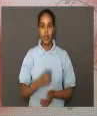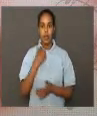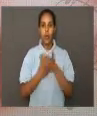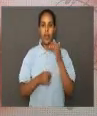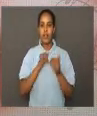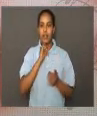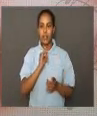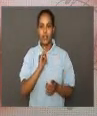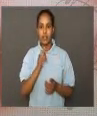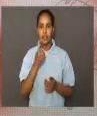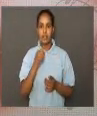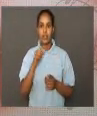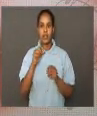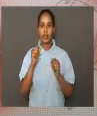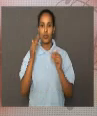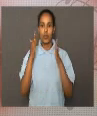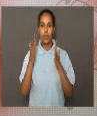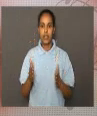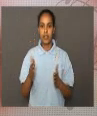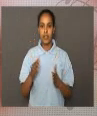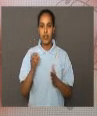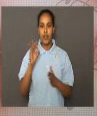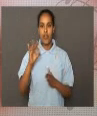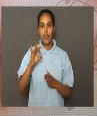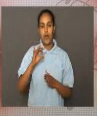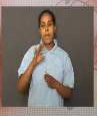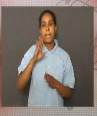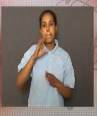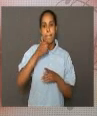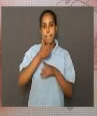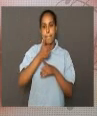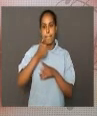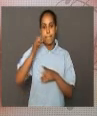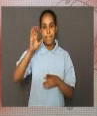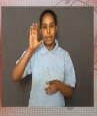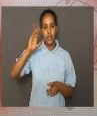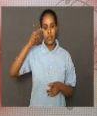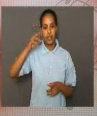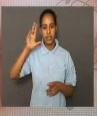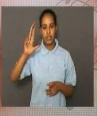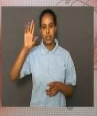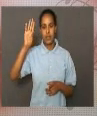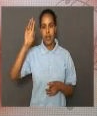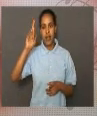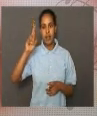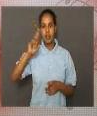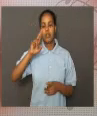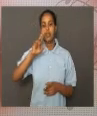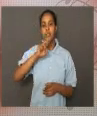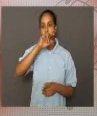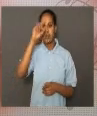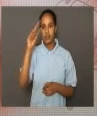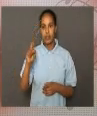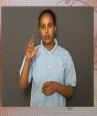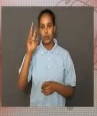What is the solubility of methyl bromide in water at